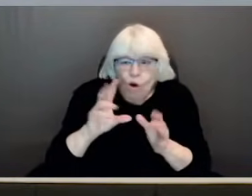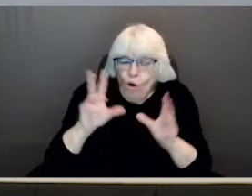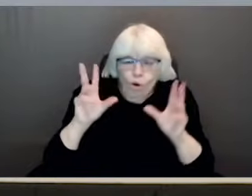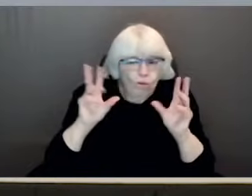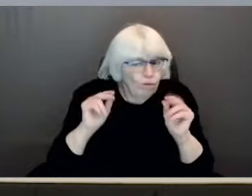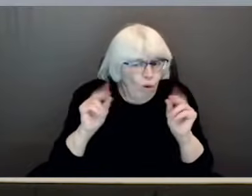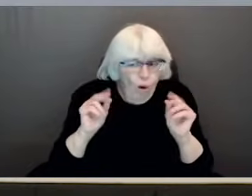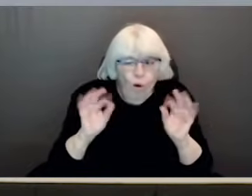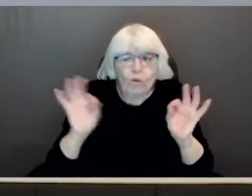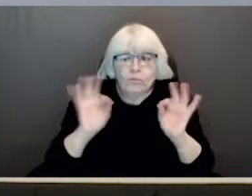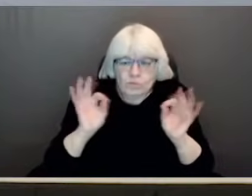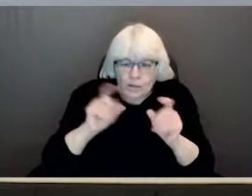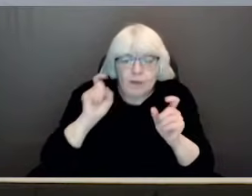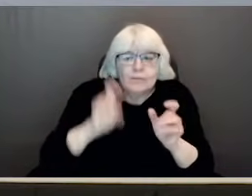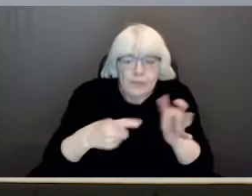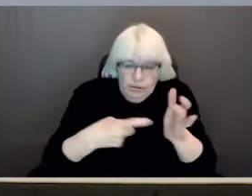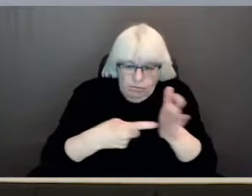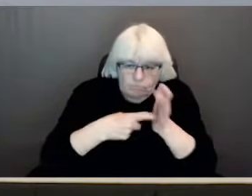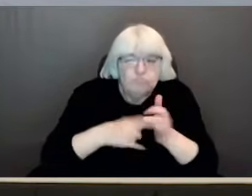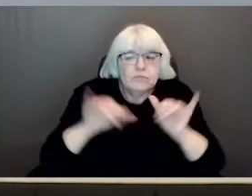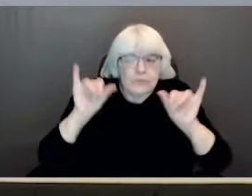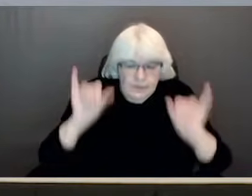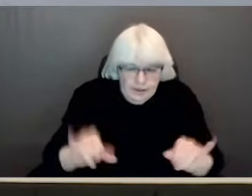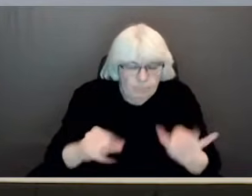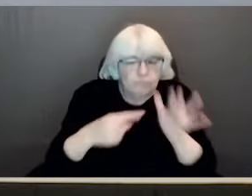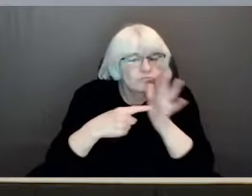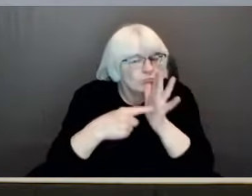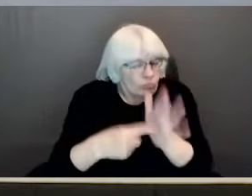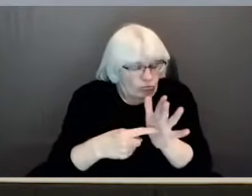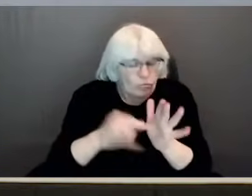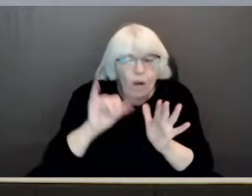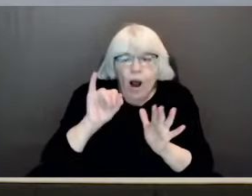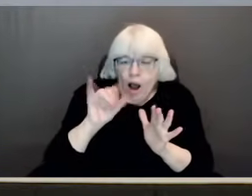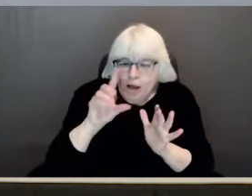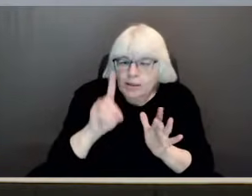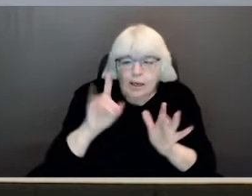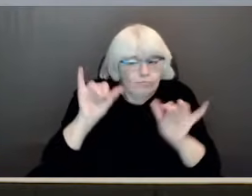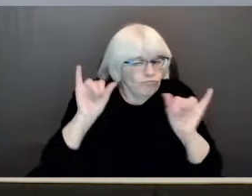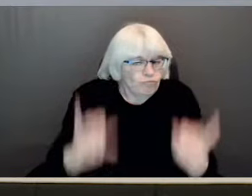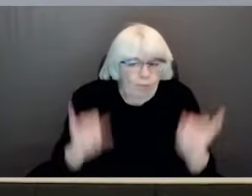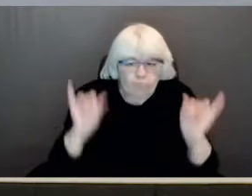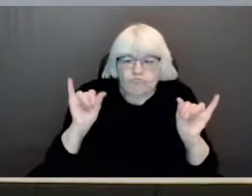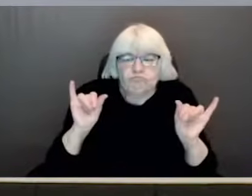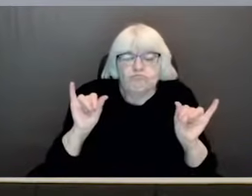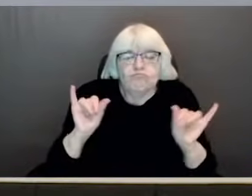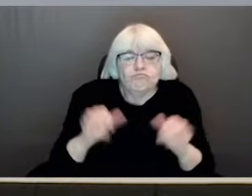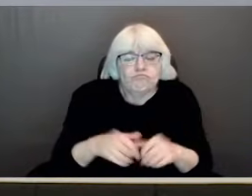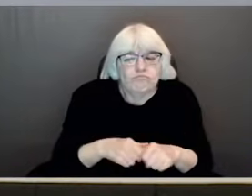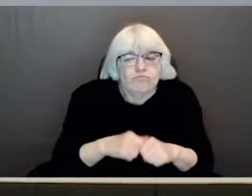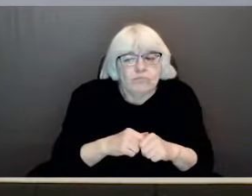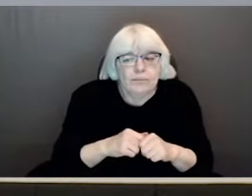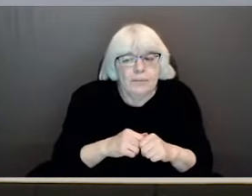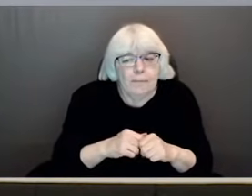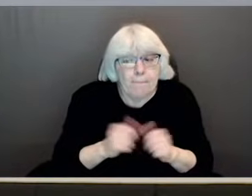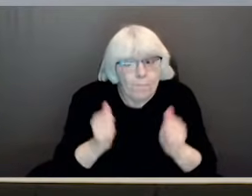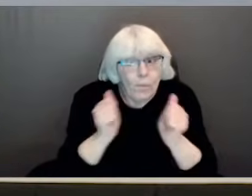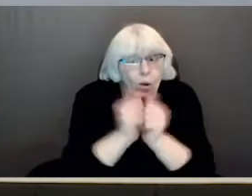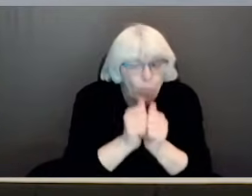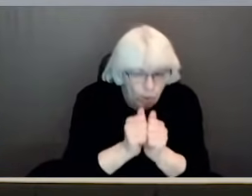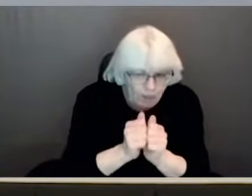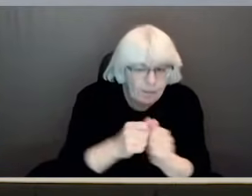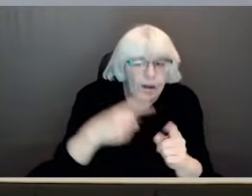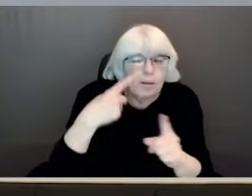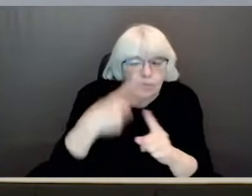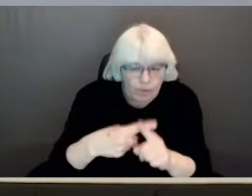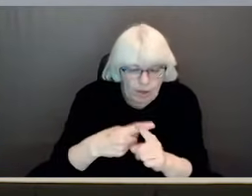opposed to perhaps a printed version of your actual vaccine record. But you'll still need to show like your driver's